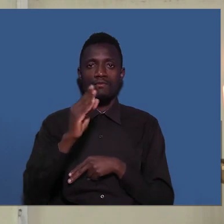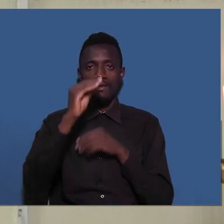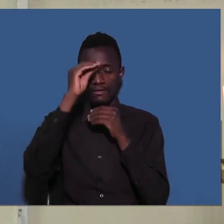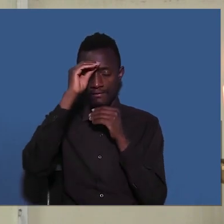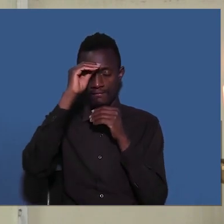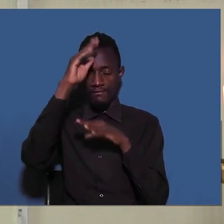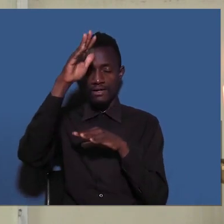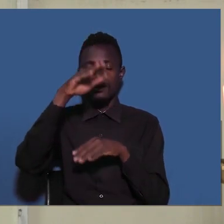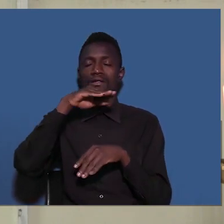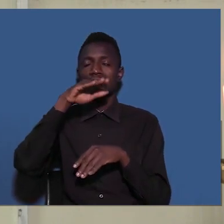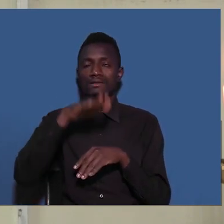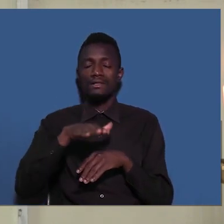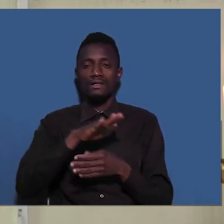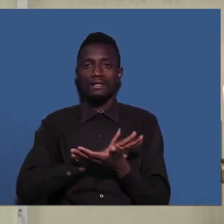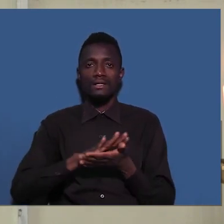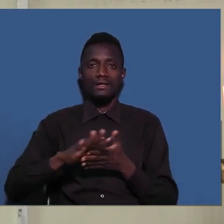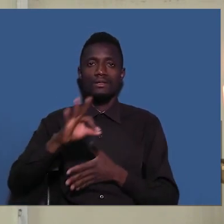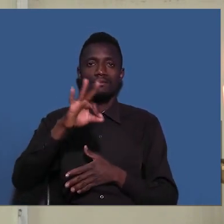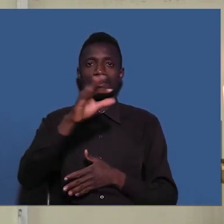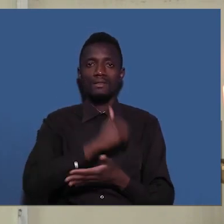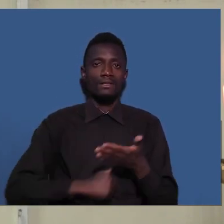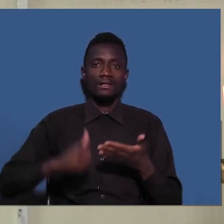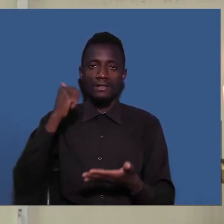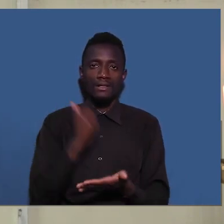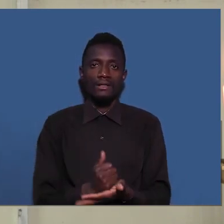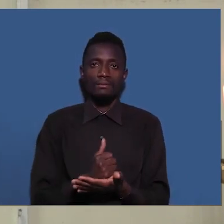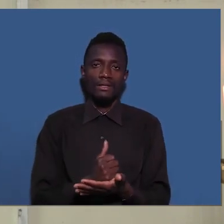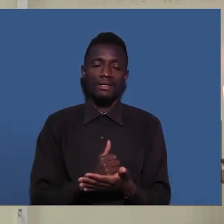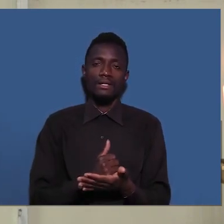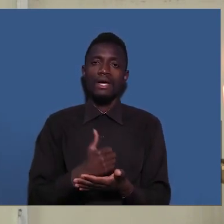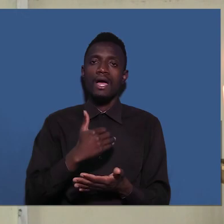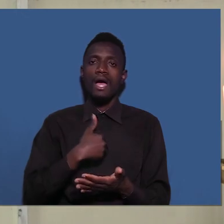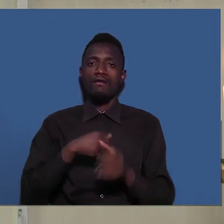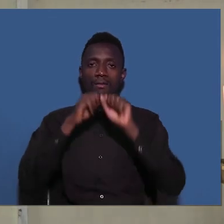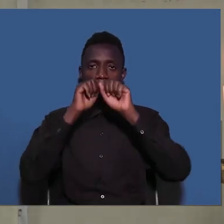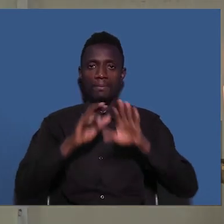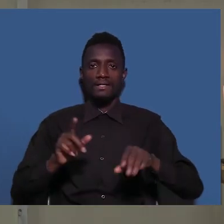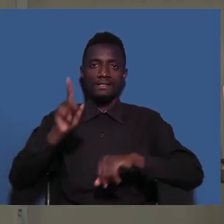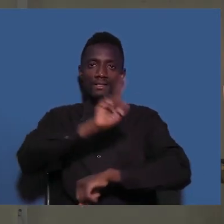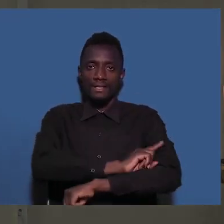Spirit. Amen. Have a blessed day.